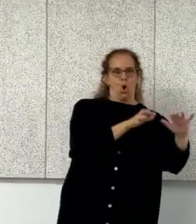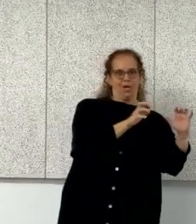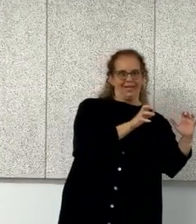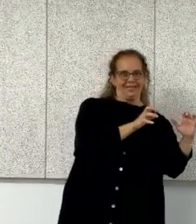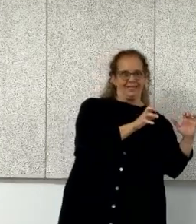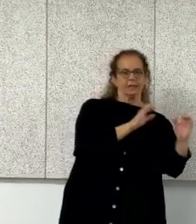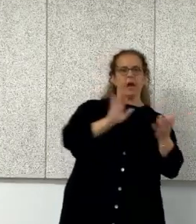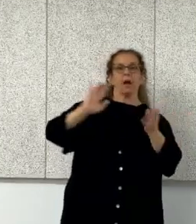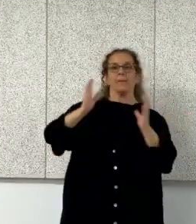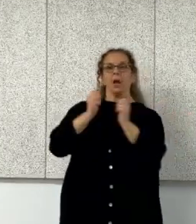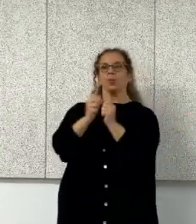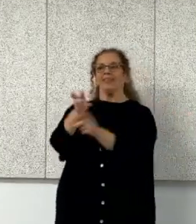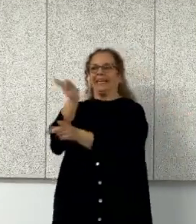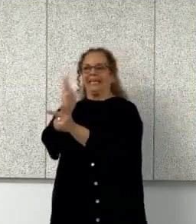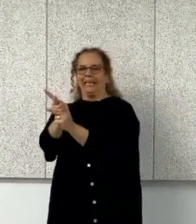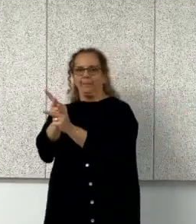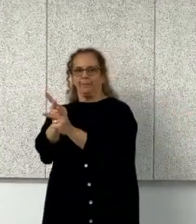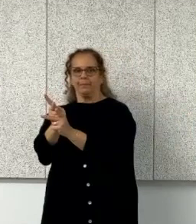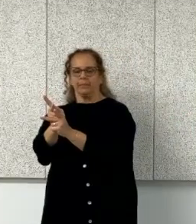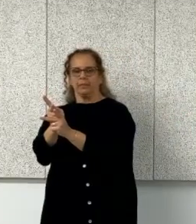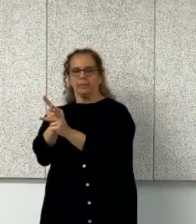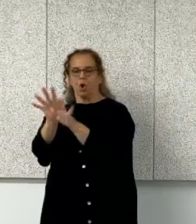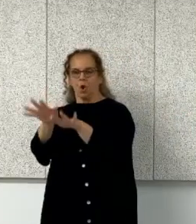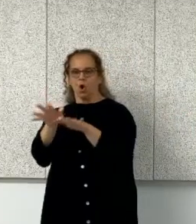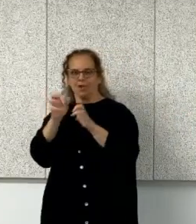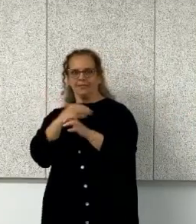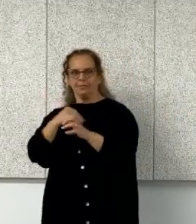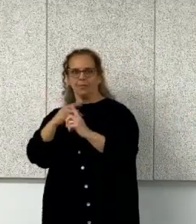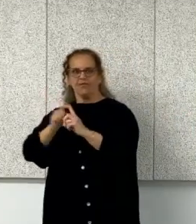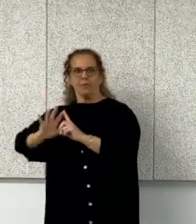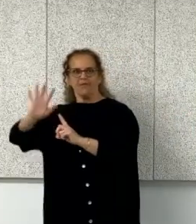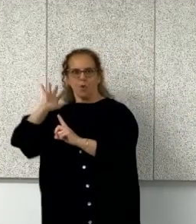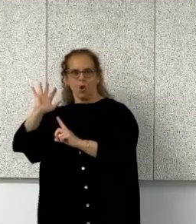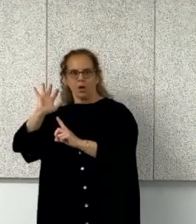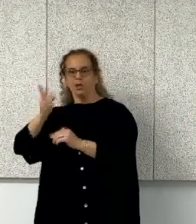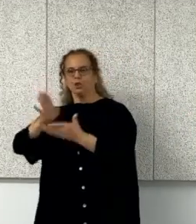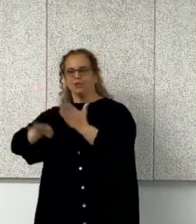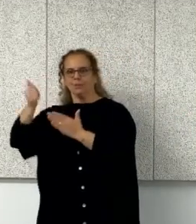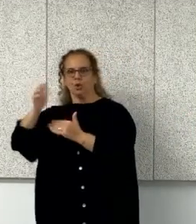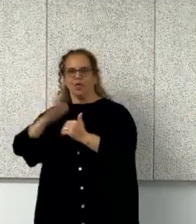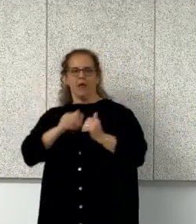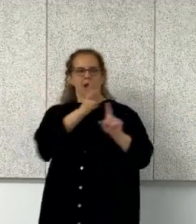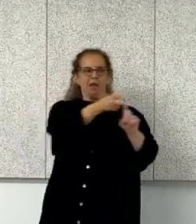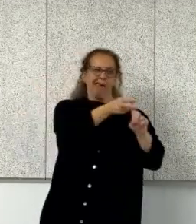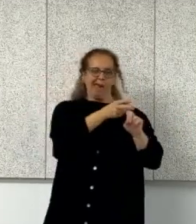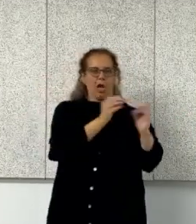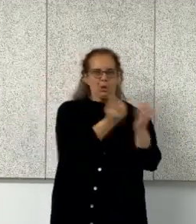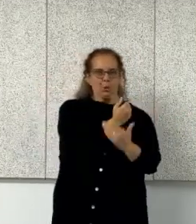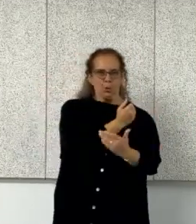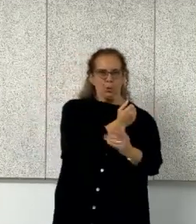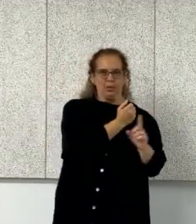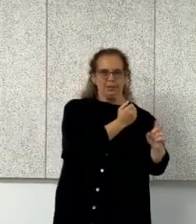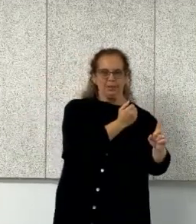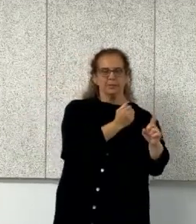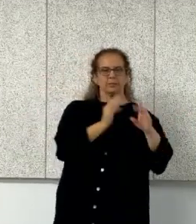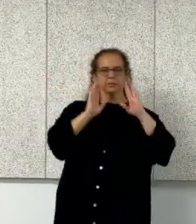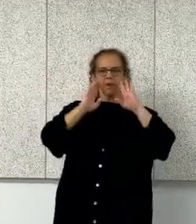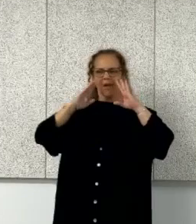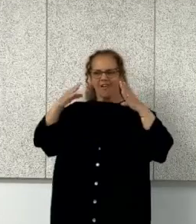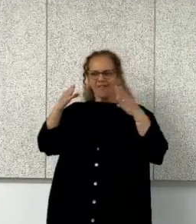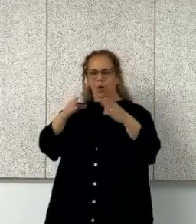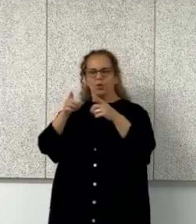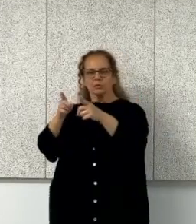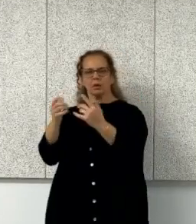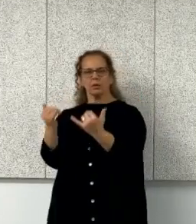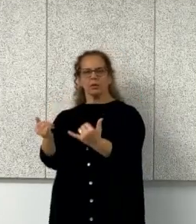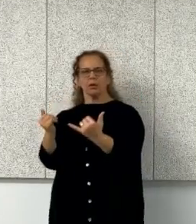pre-existing audience member. And there is definitely this big trend I'm seeing where people are sort of like really focused on subs, donors, loyal audiences, really focused on new to file. And